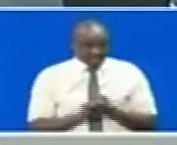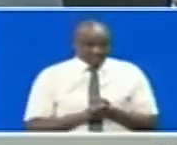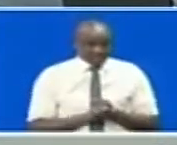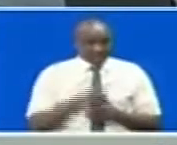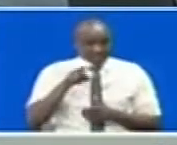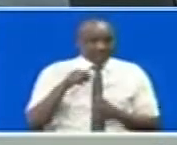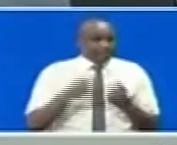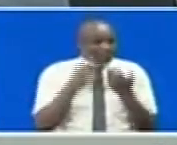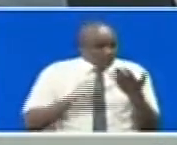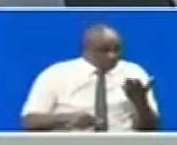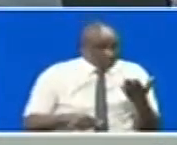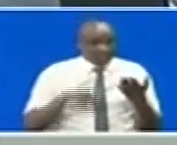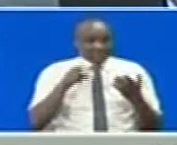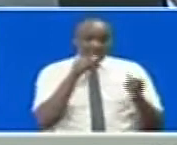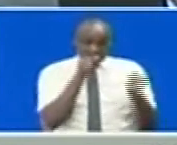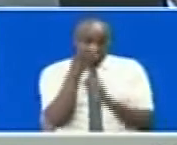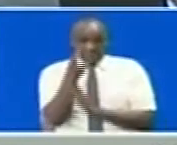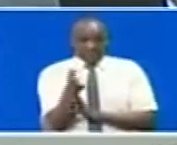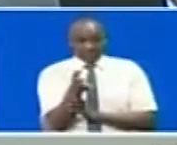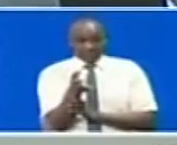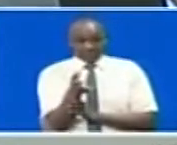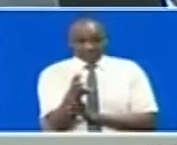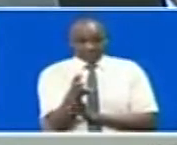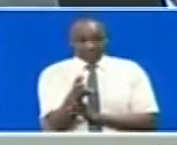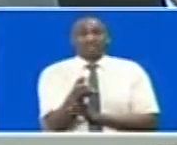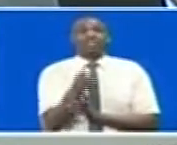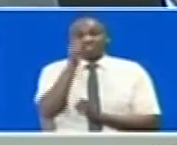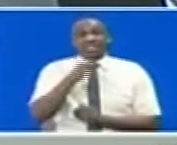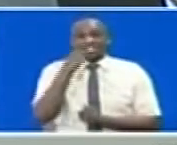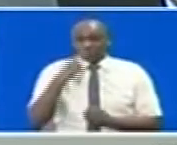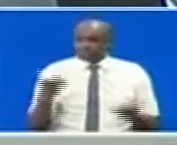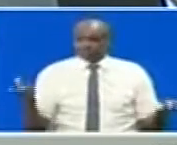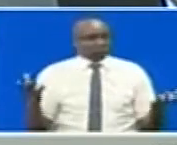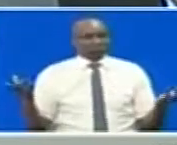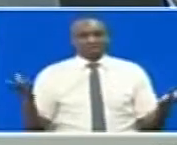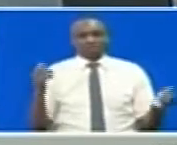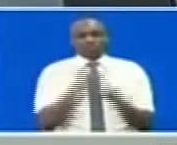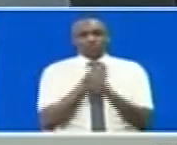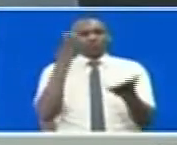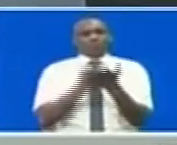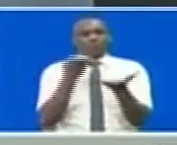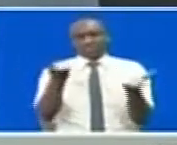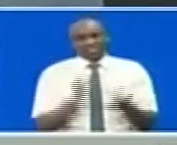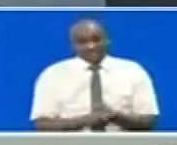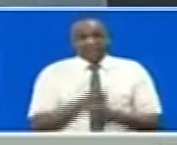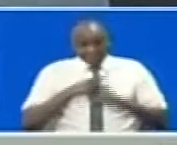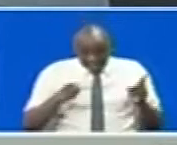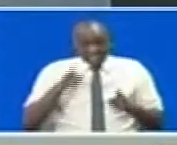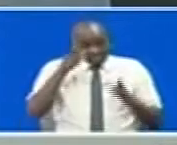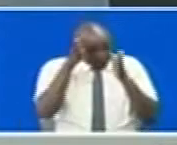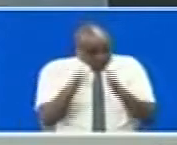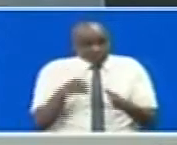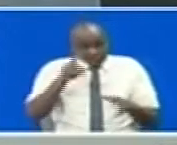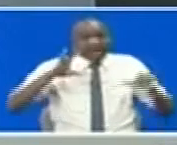was acquitted of incitement to violence charges. Again, the judge said the prosecution failed to prove its case, even though Babu Owino